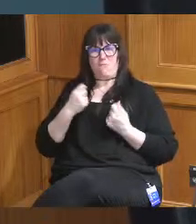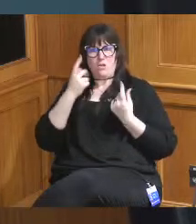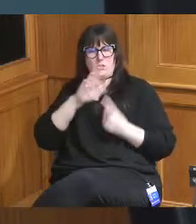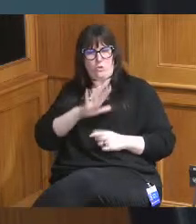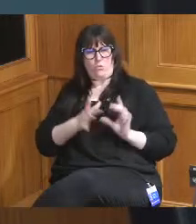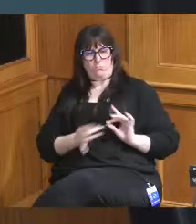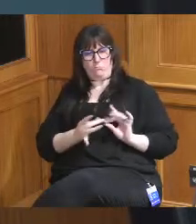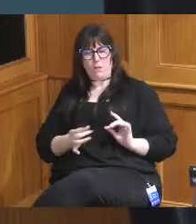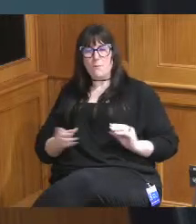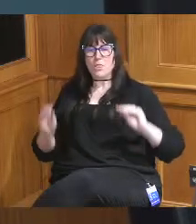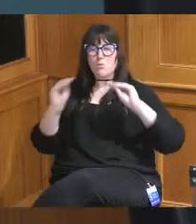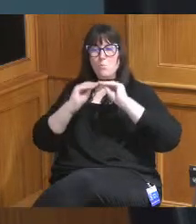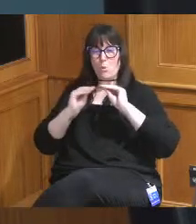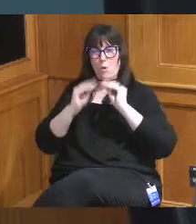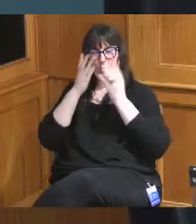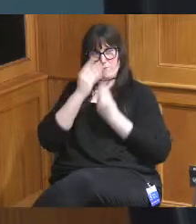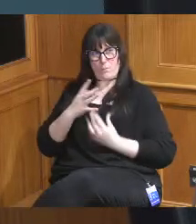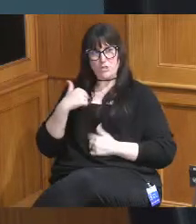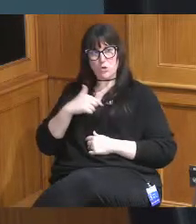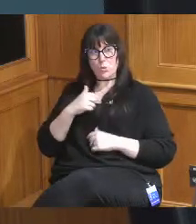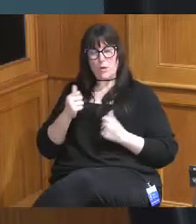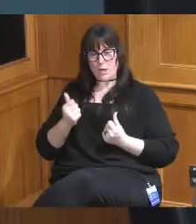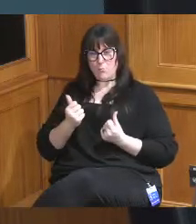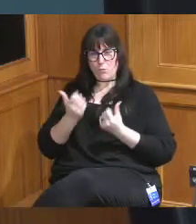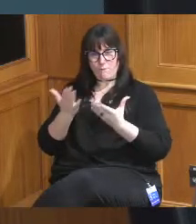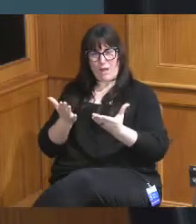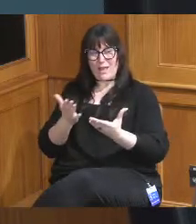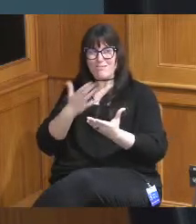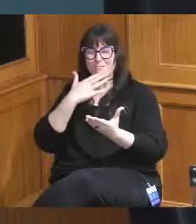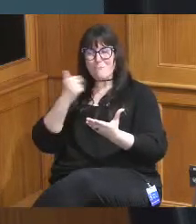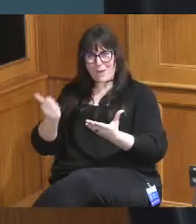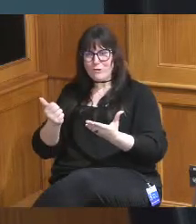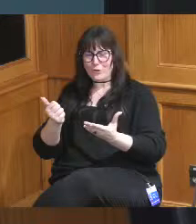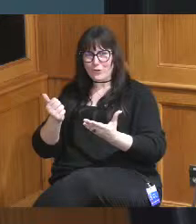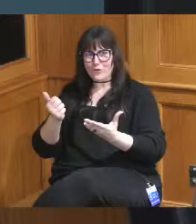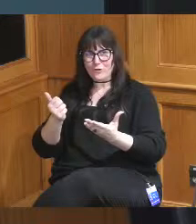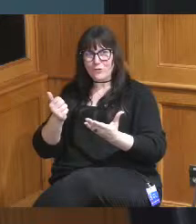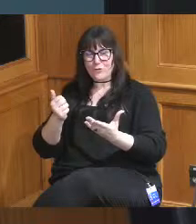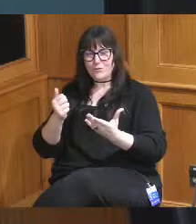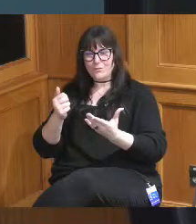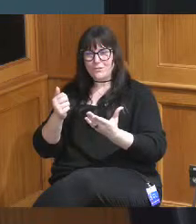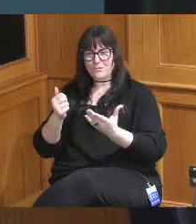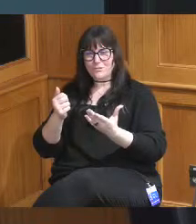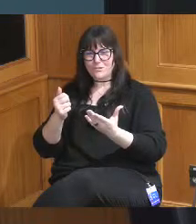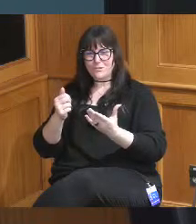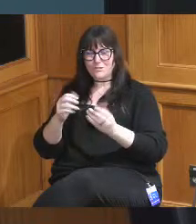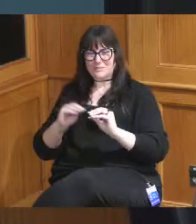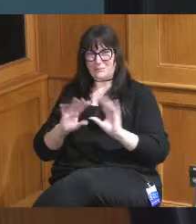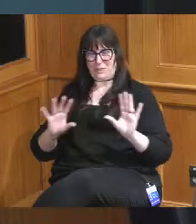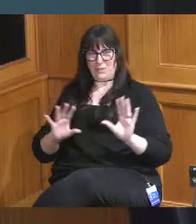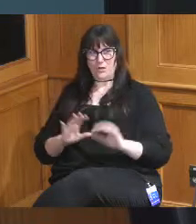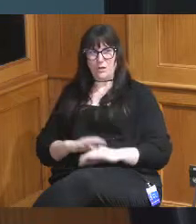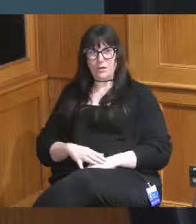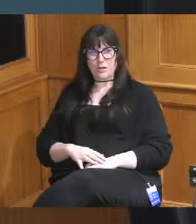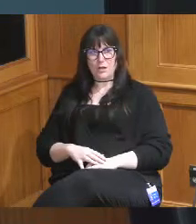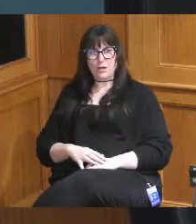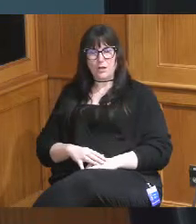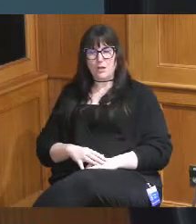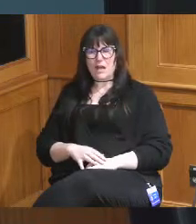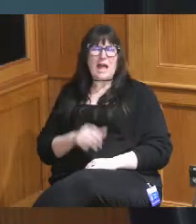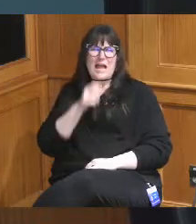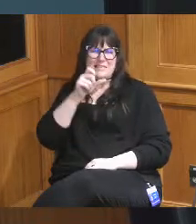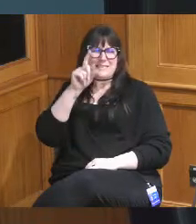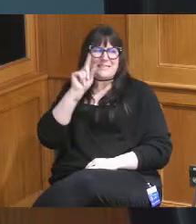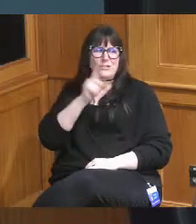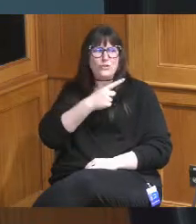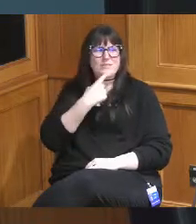think the more information we provide, I think the better. So I'm in favor of continuing on. I didn't hear you say that you're opposed to that,